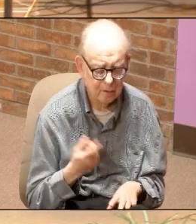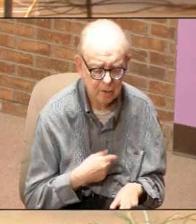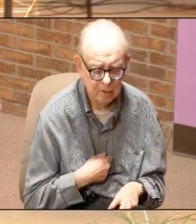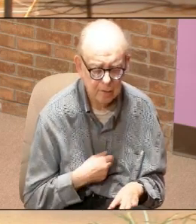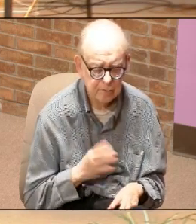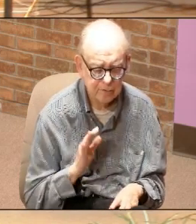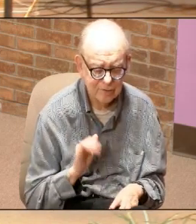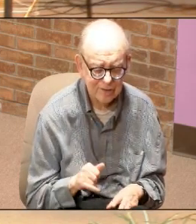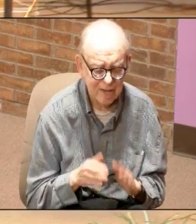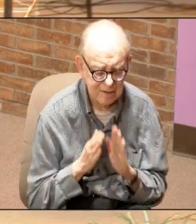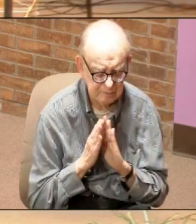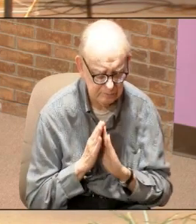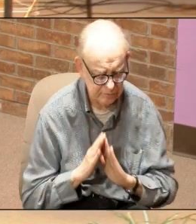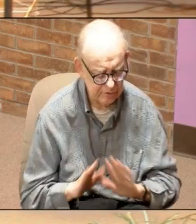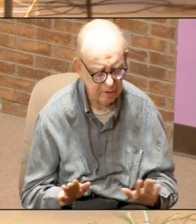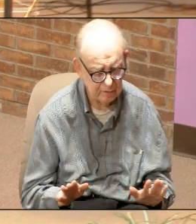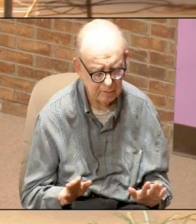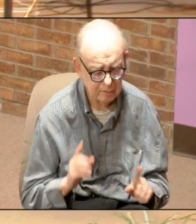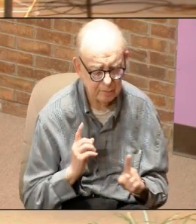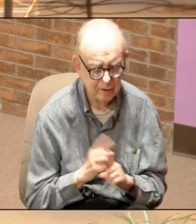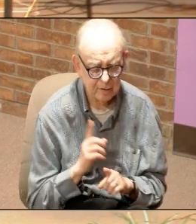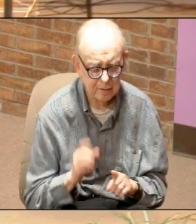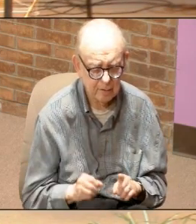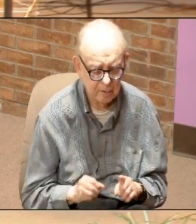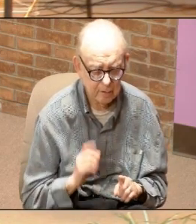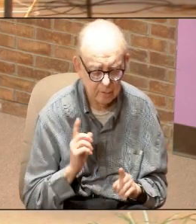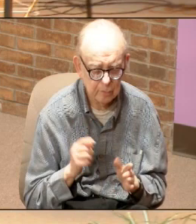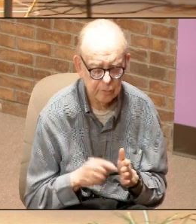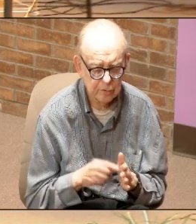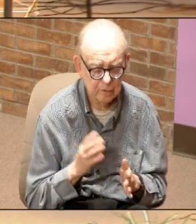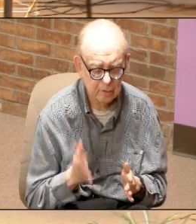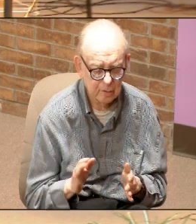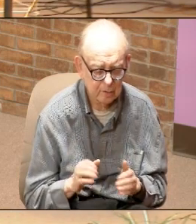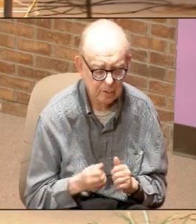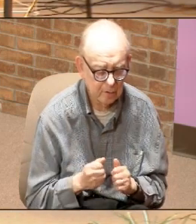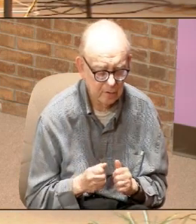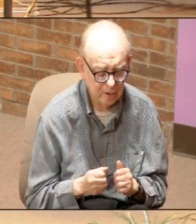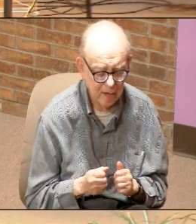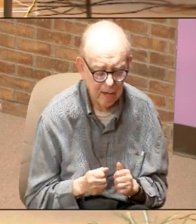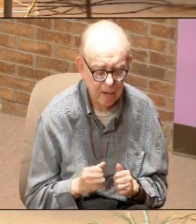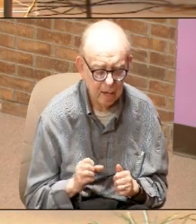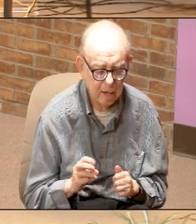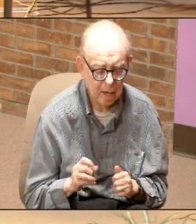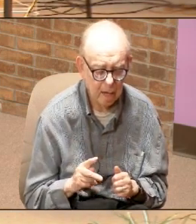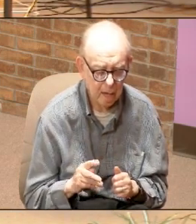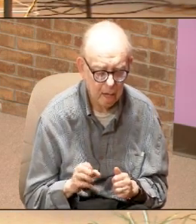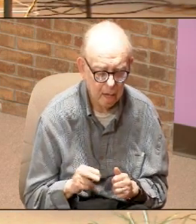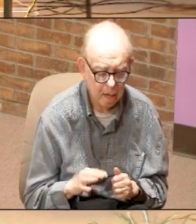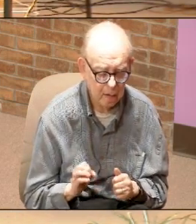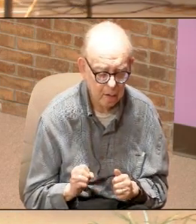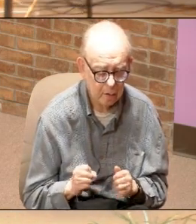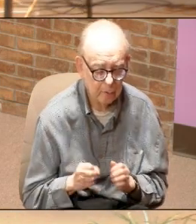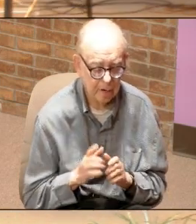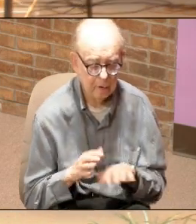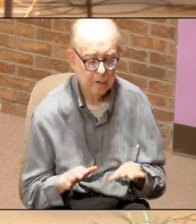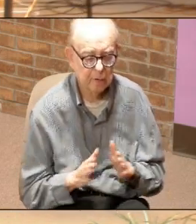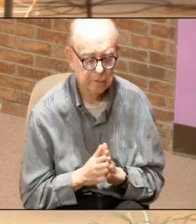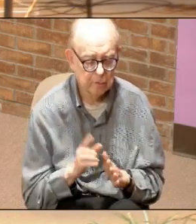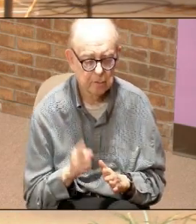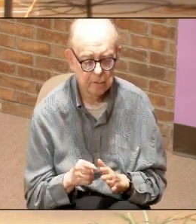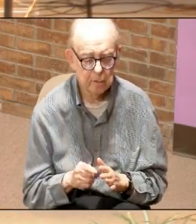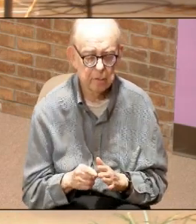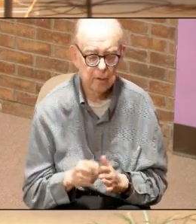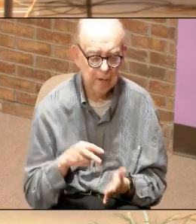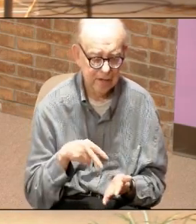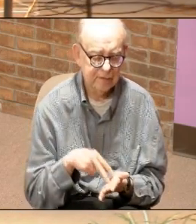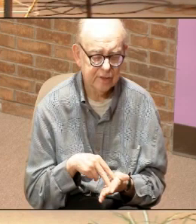to be still, right? So I'm going to show you how awkward it is. So what I'm going to ask you to do is I'm going to ask